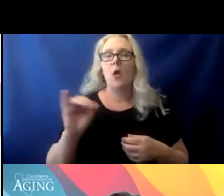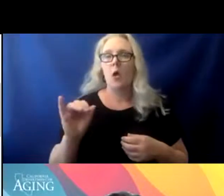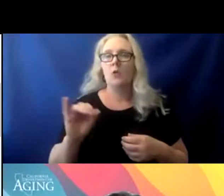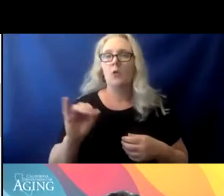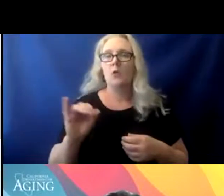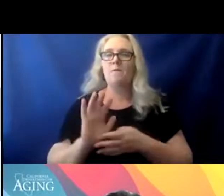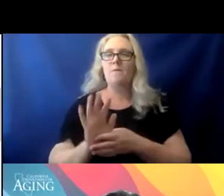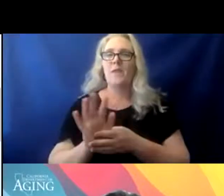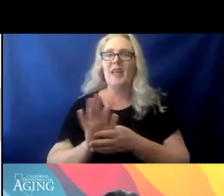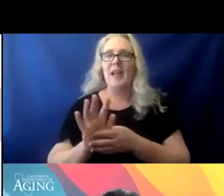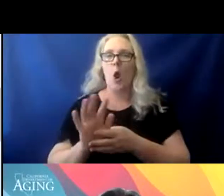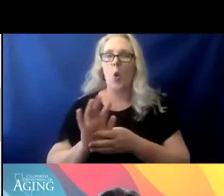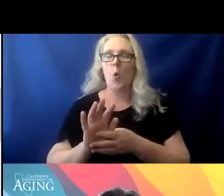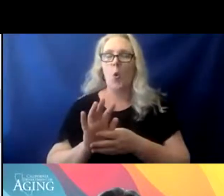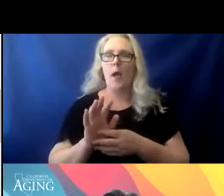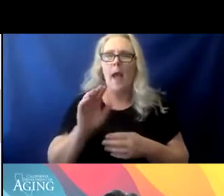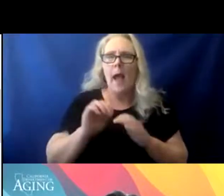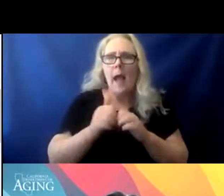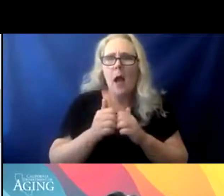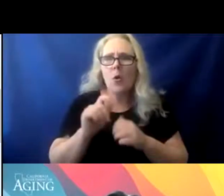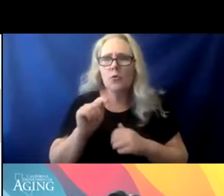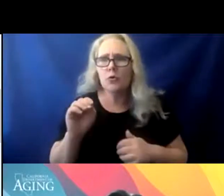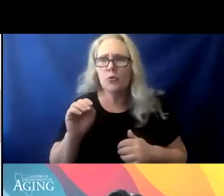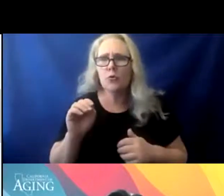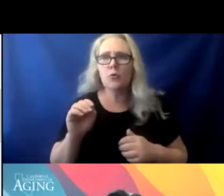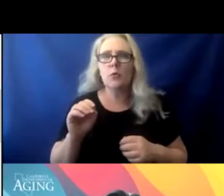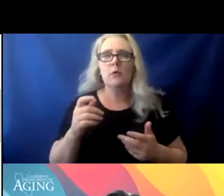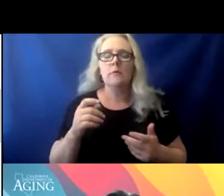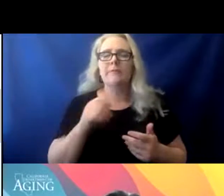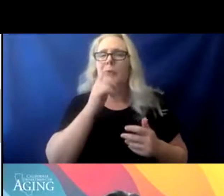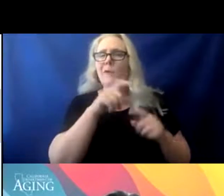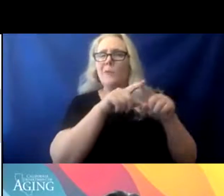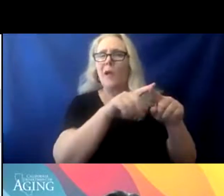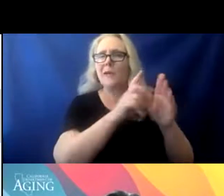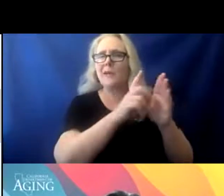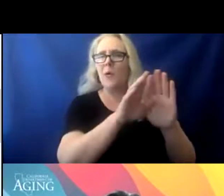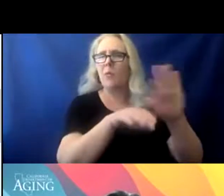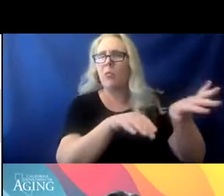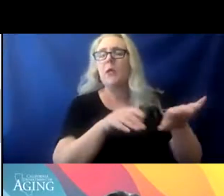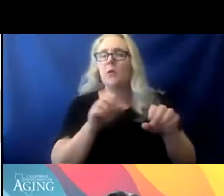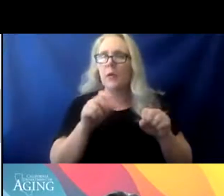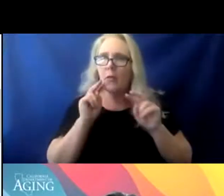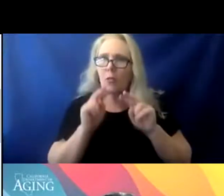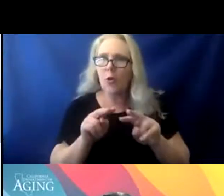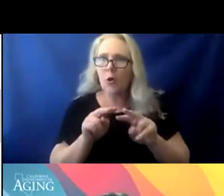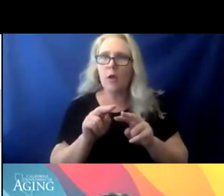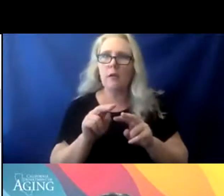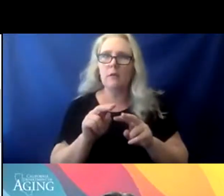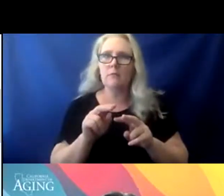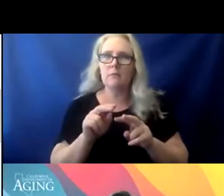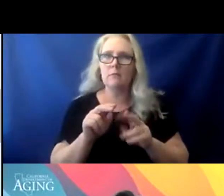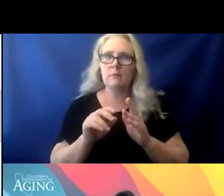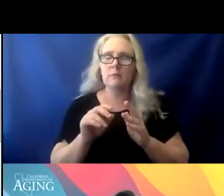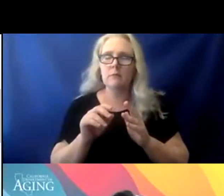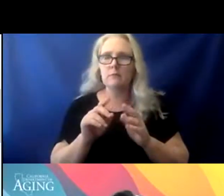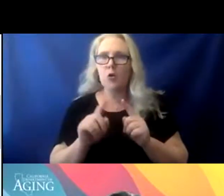how-to videos, so you don't have to rely on demos like this. You can actually go in and get a glimpse of the various tips